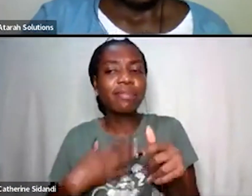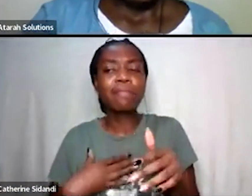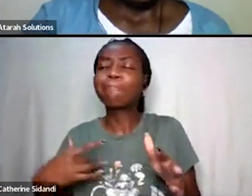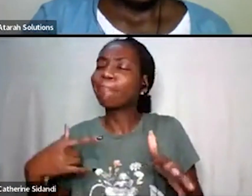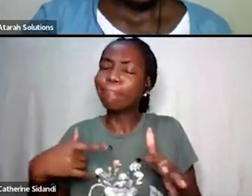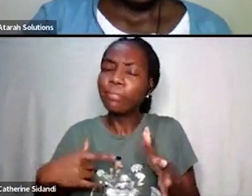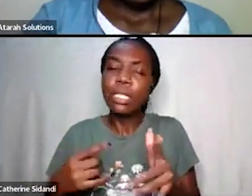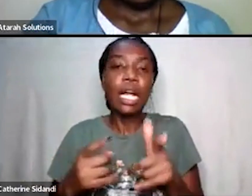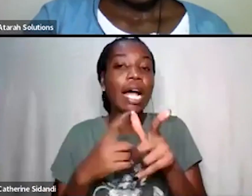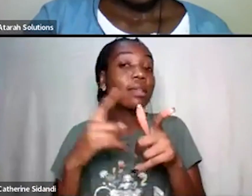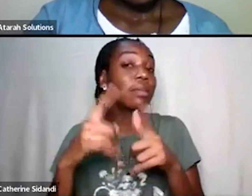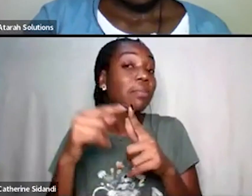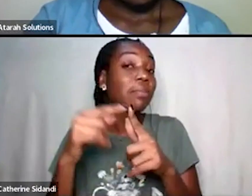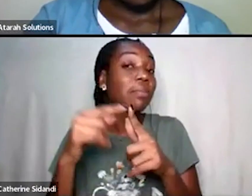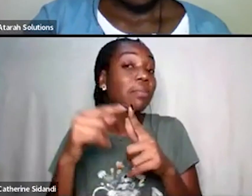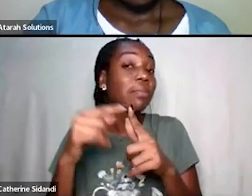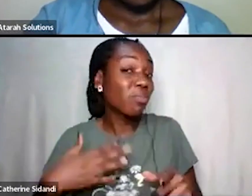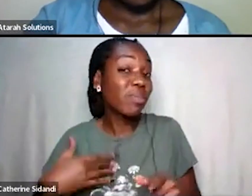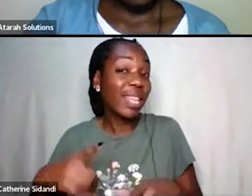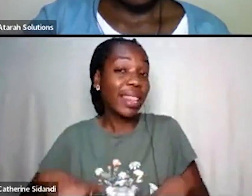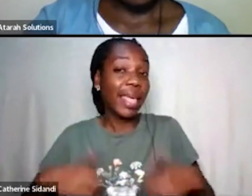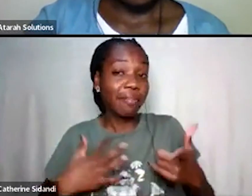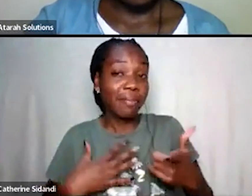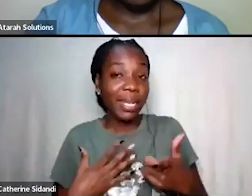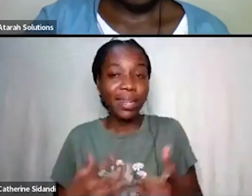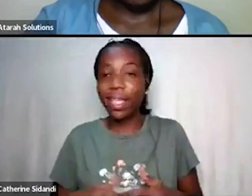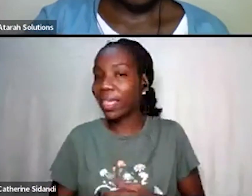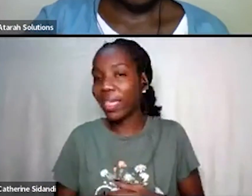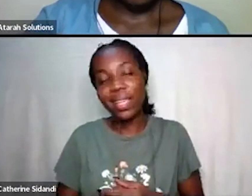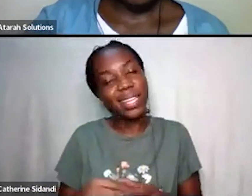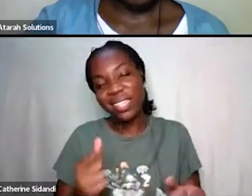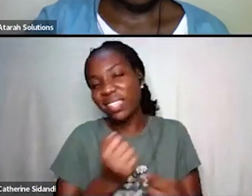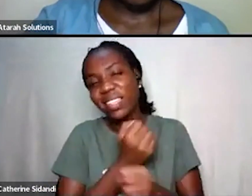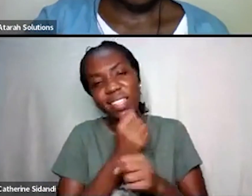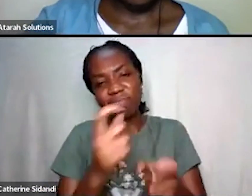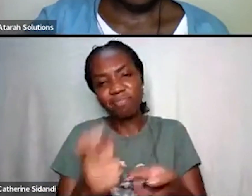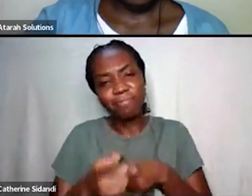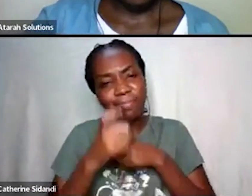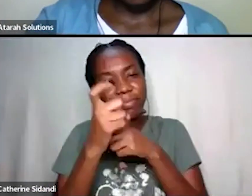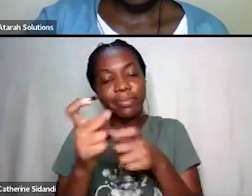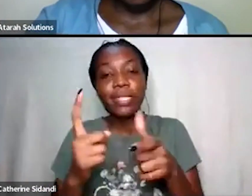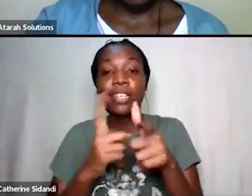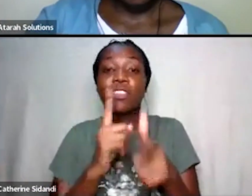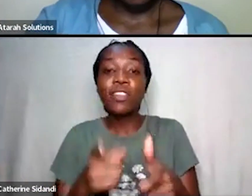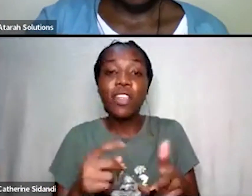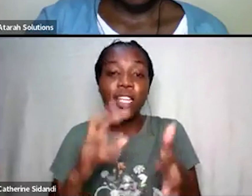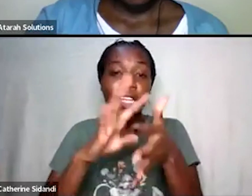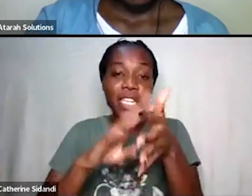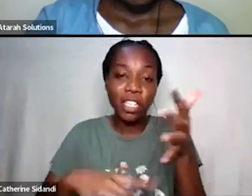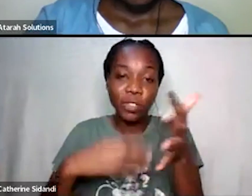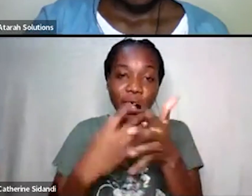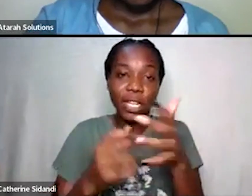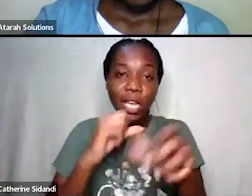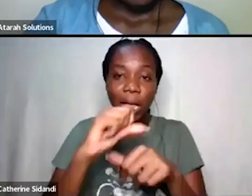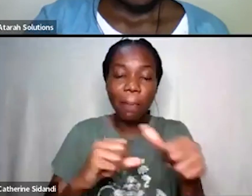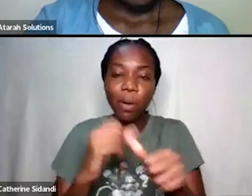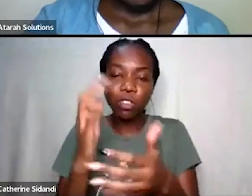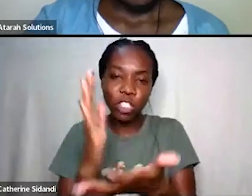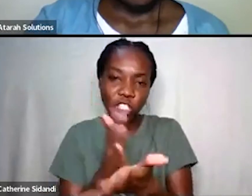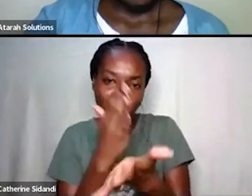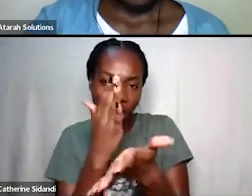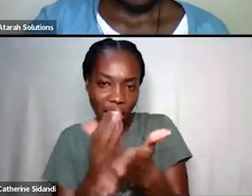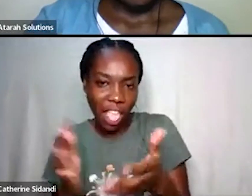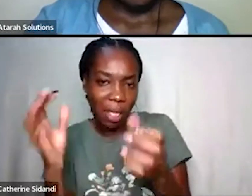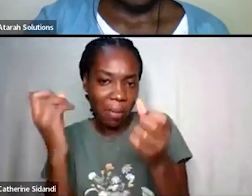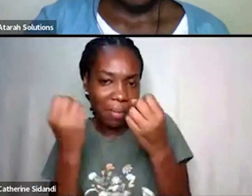because all my life I've been a giver, and I realized that, of course, networking is about sharing so much about whatever